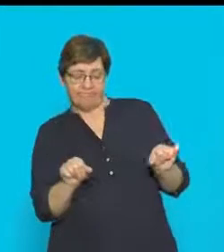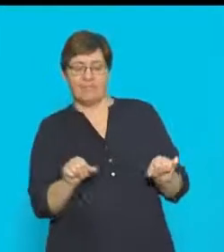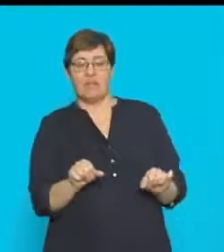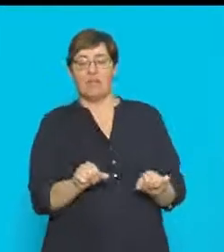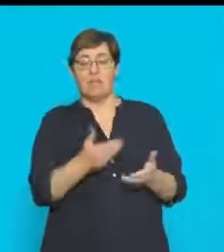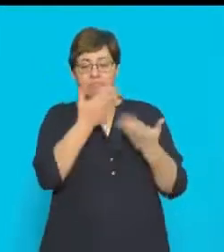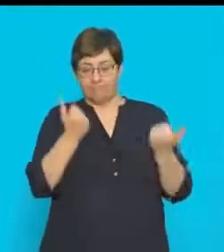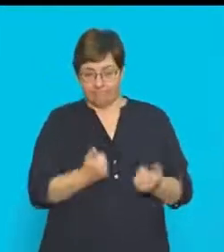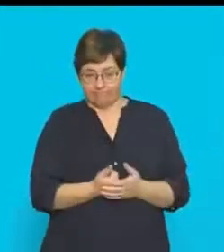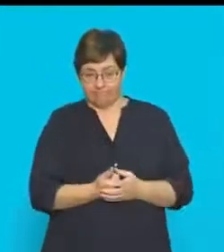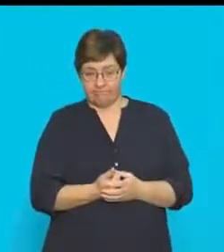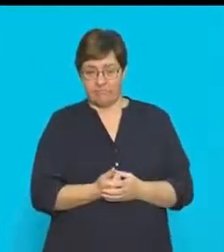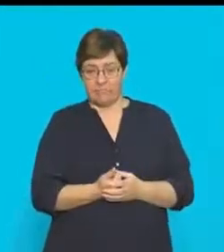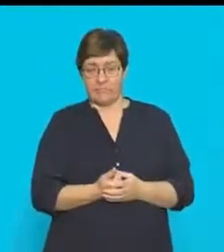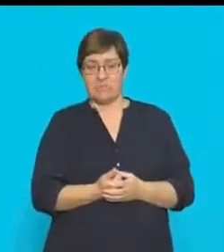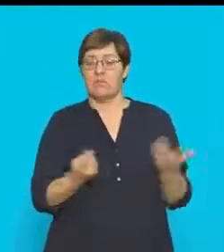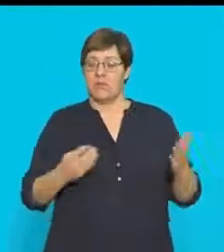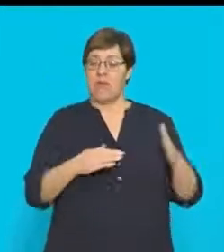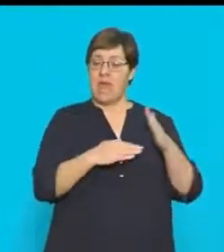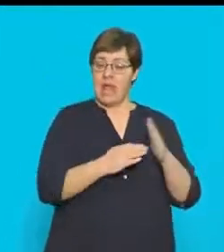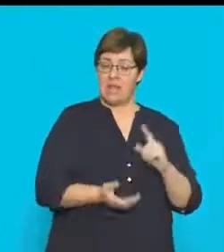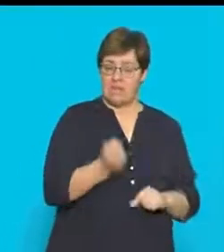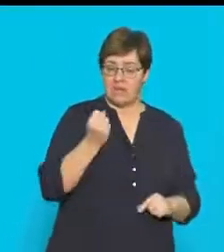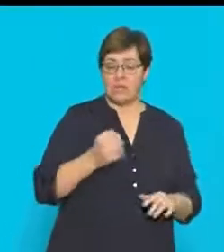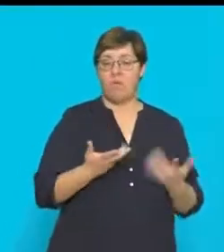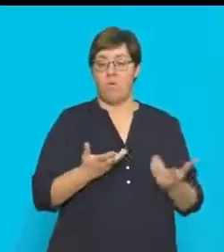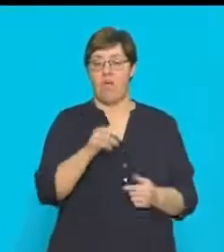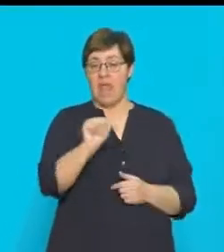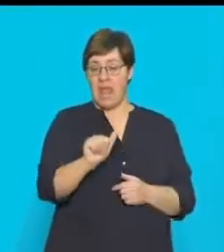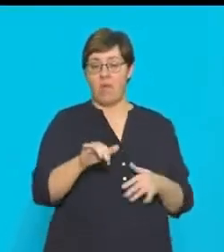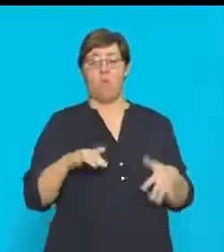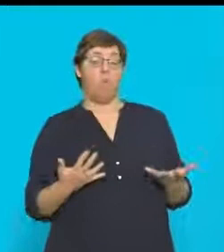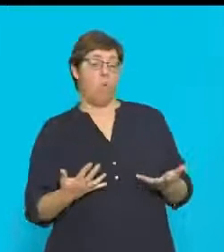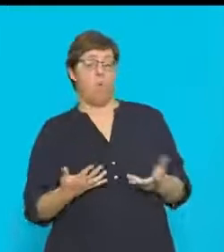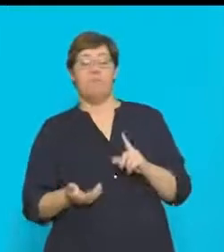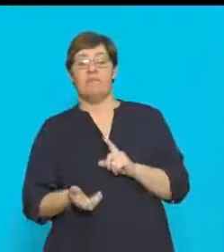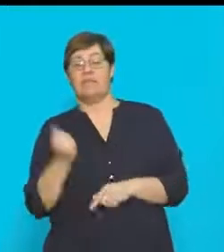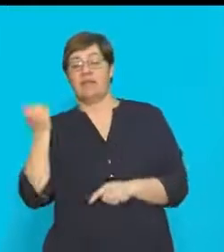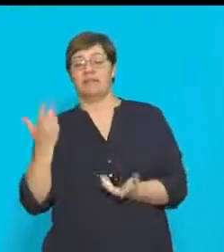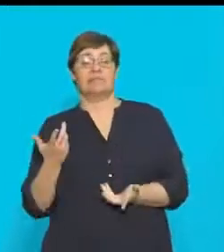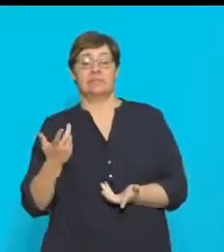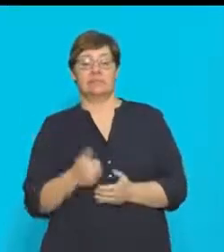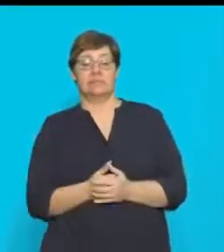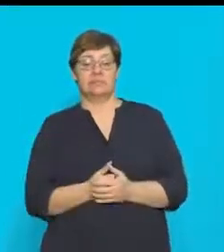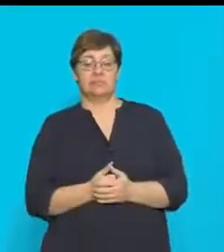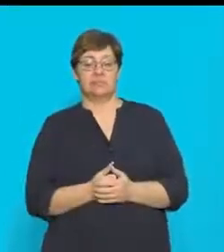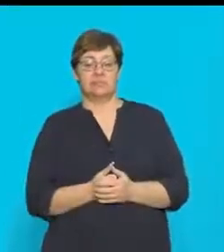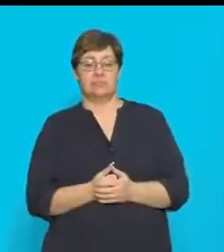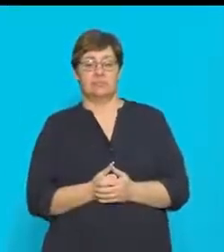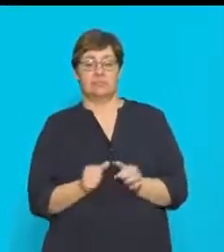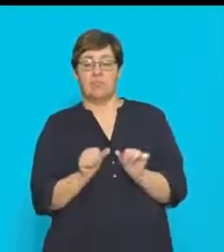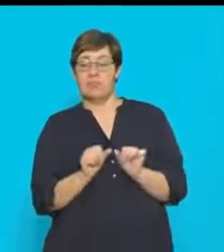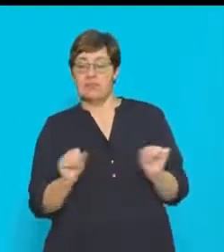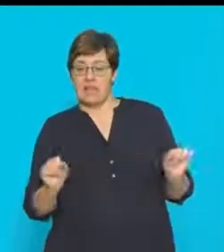side. So either we'll be finding an angle here, angle A, or we could be finding, for example, the